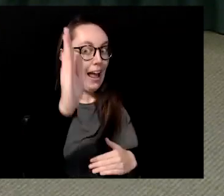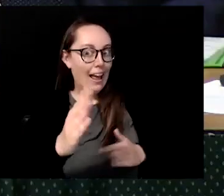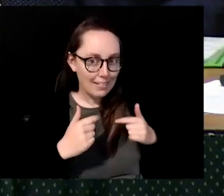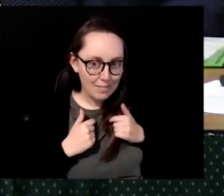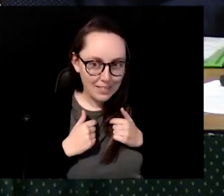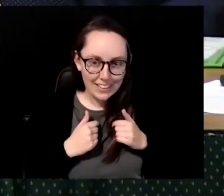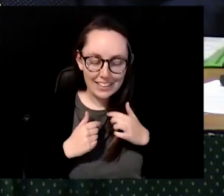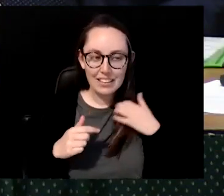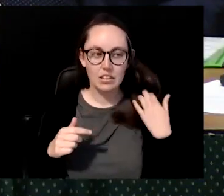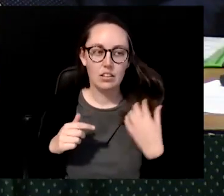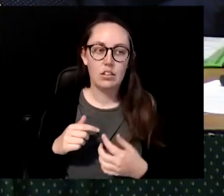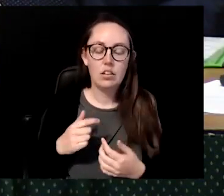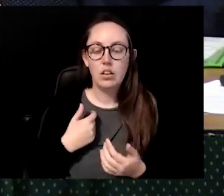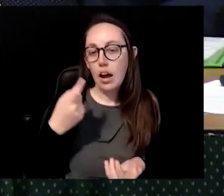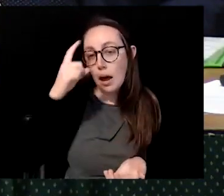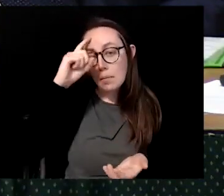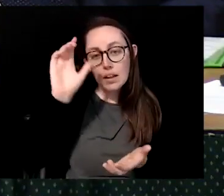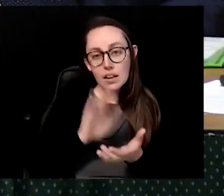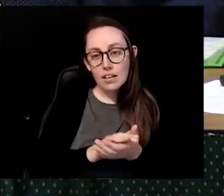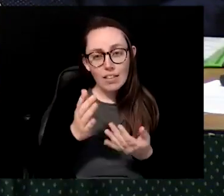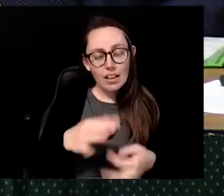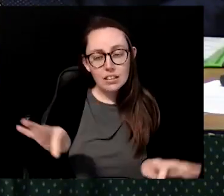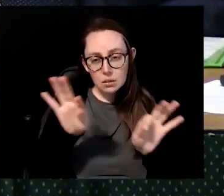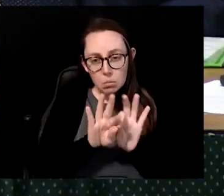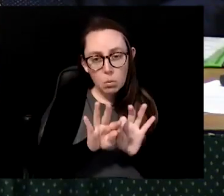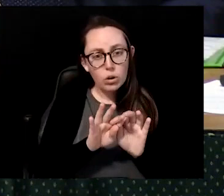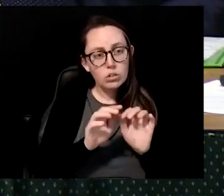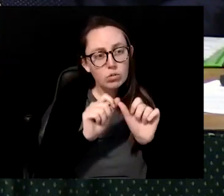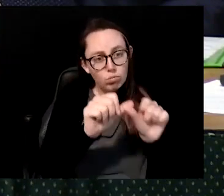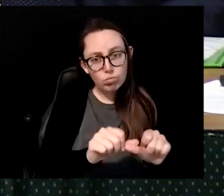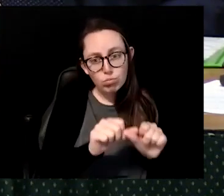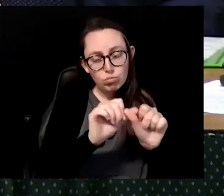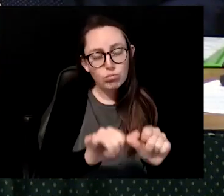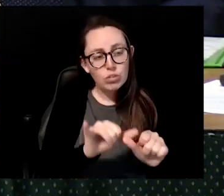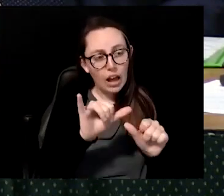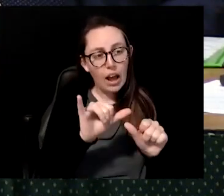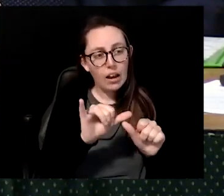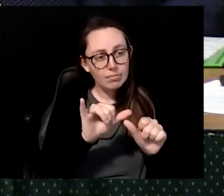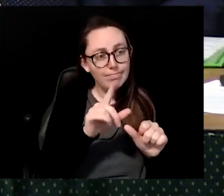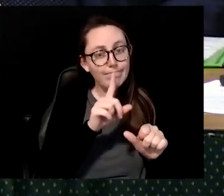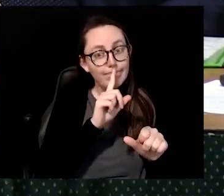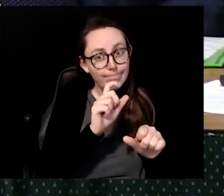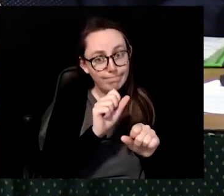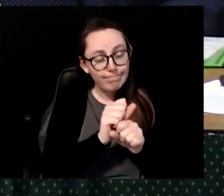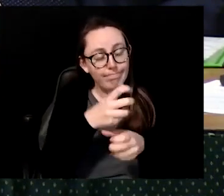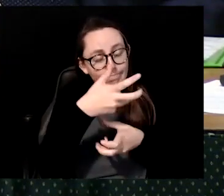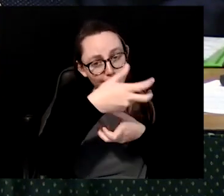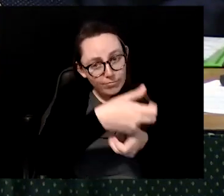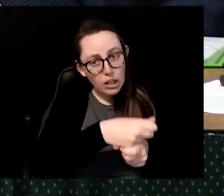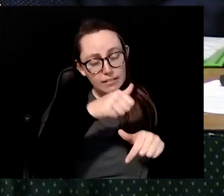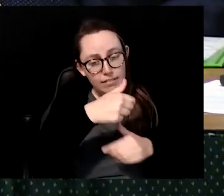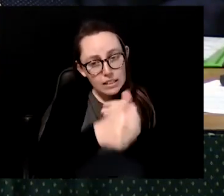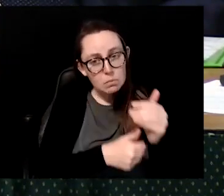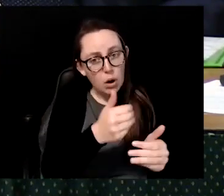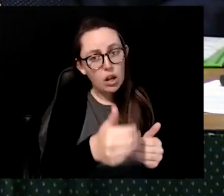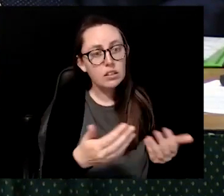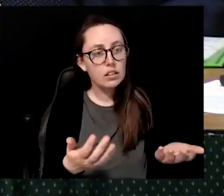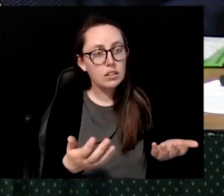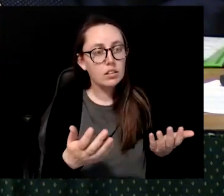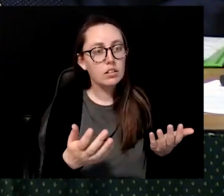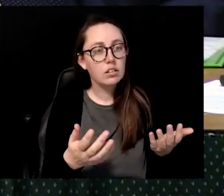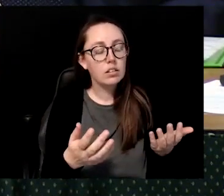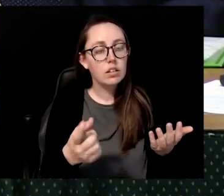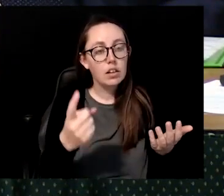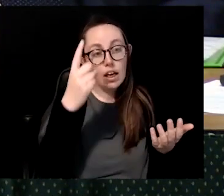and I do believe that it's important to preserve the Integrity of this process moving forward and I do believe that the Integrity is maintained by three